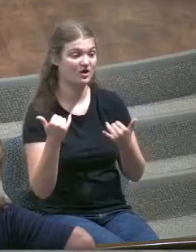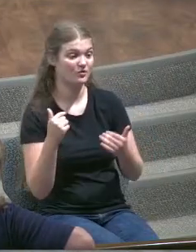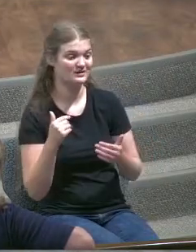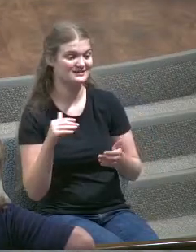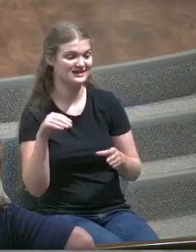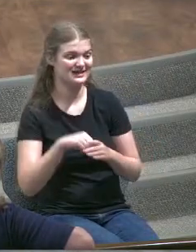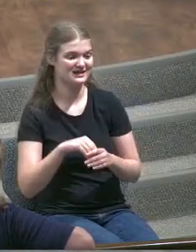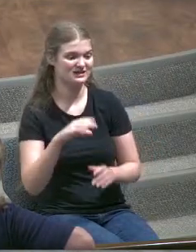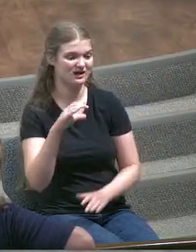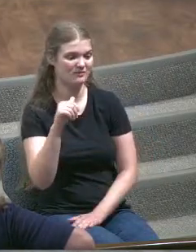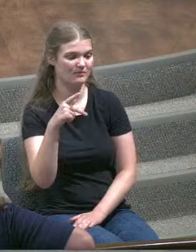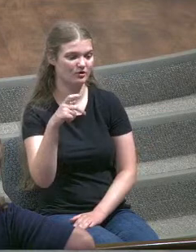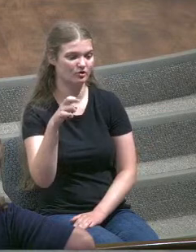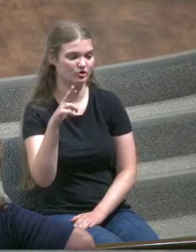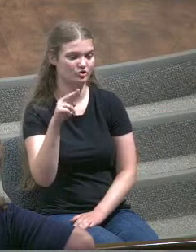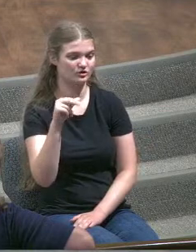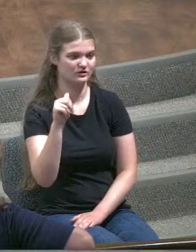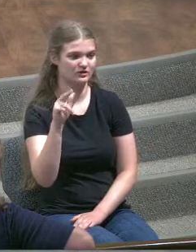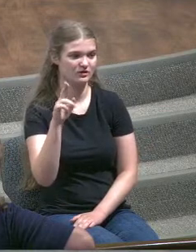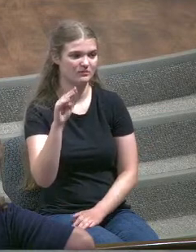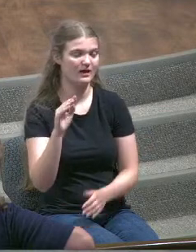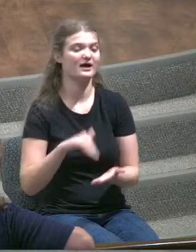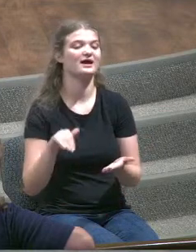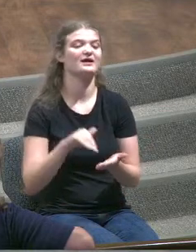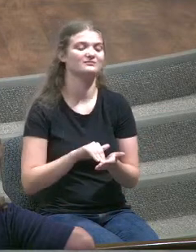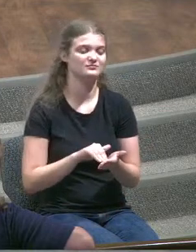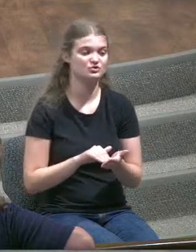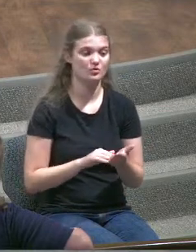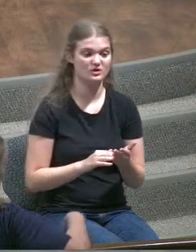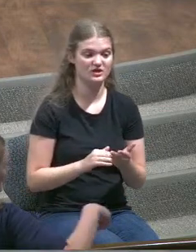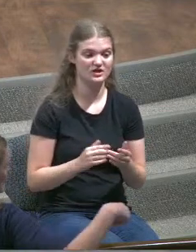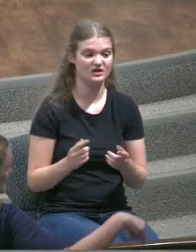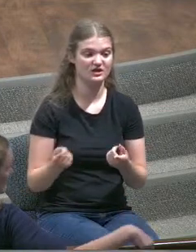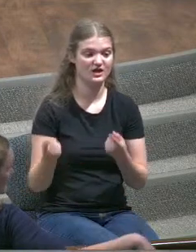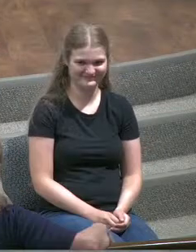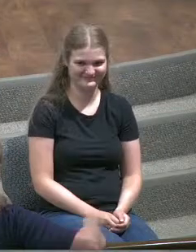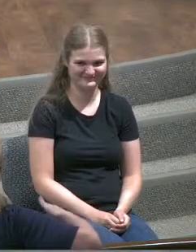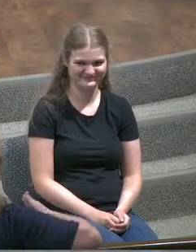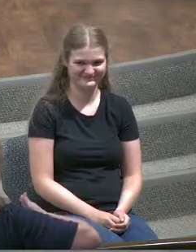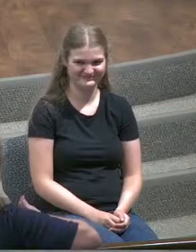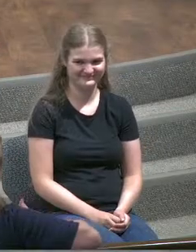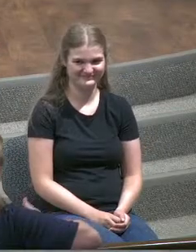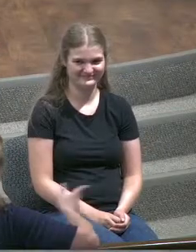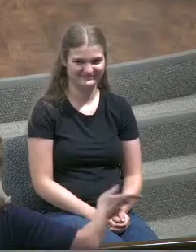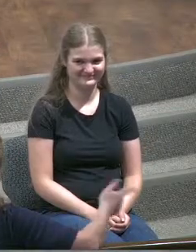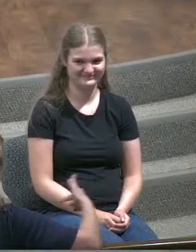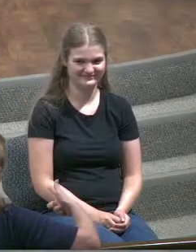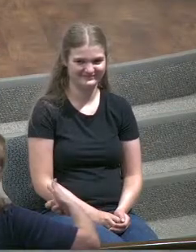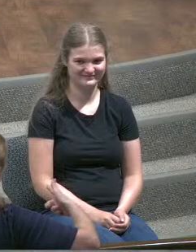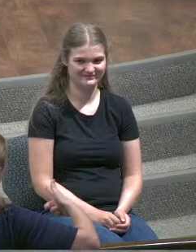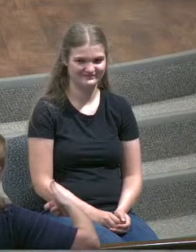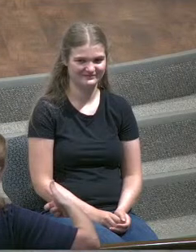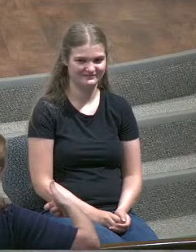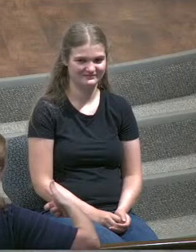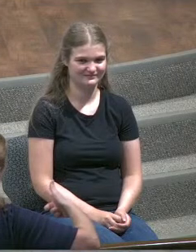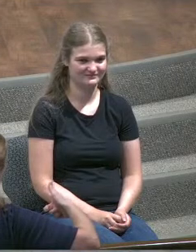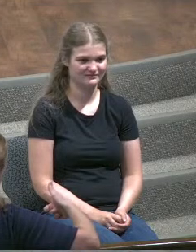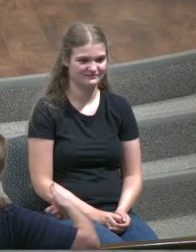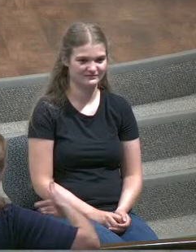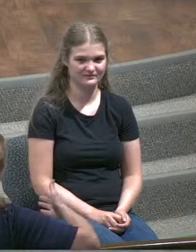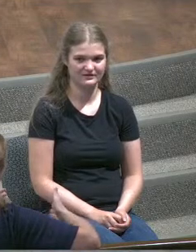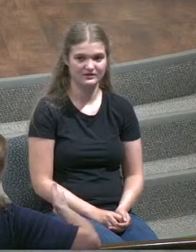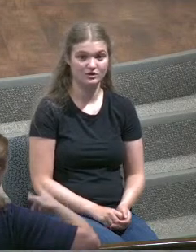okay? So it says he returned to Capernaum after some days. It was reported that maybe he was in the home of Peter and